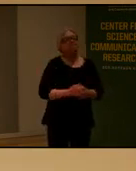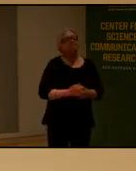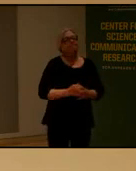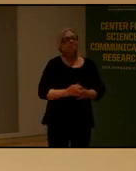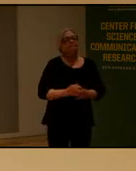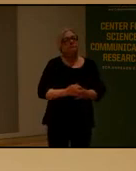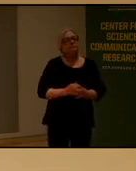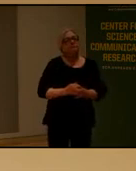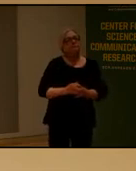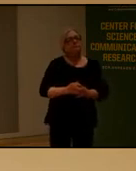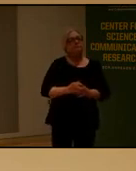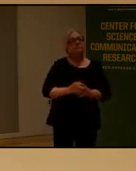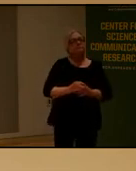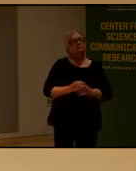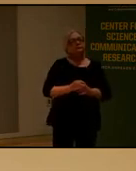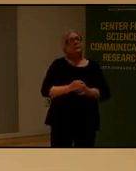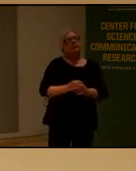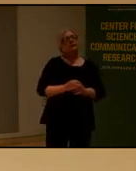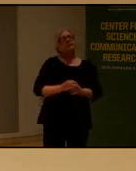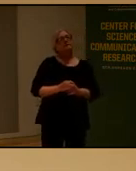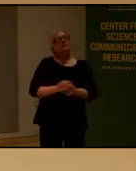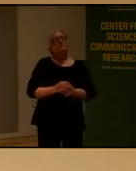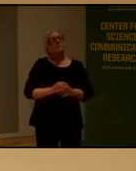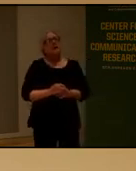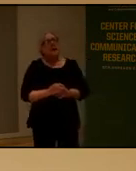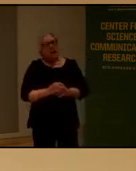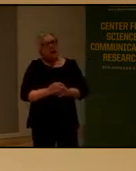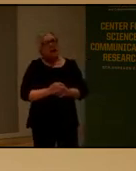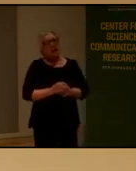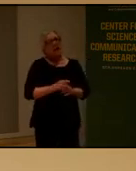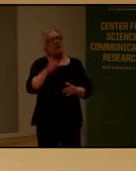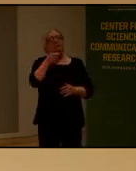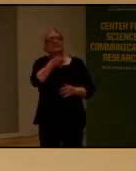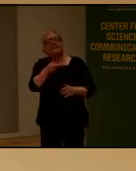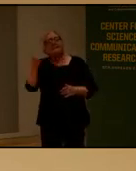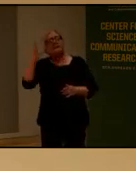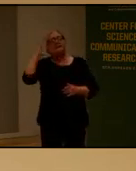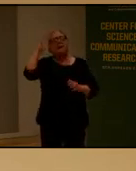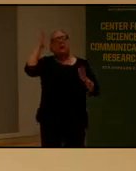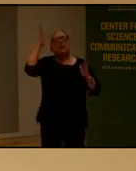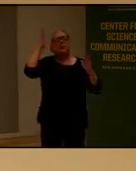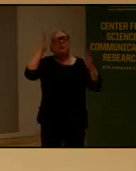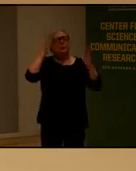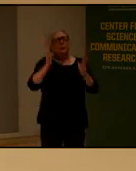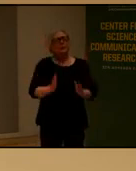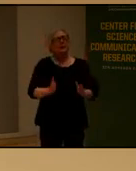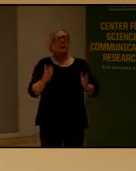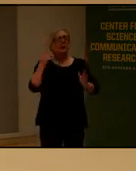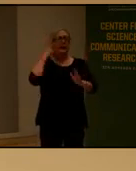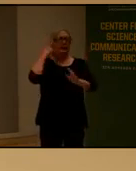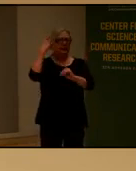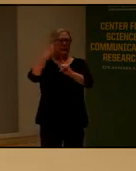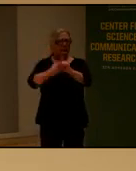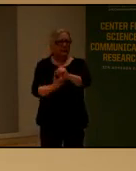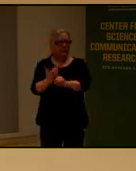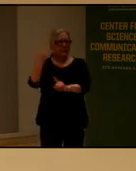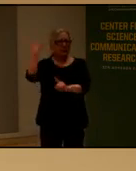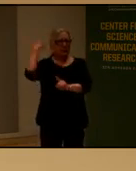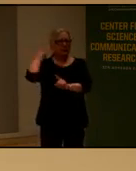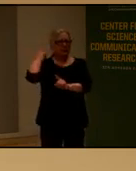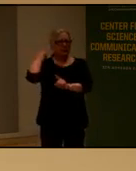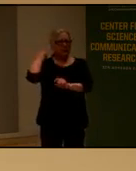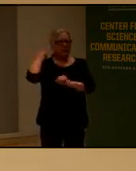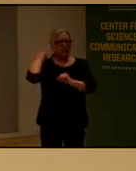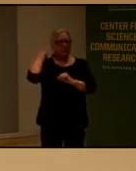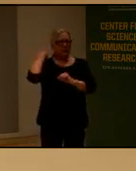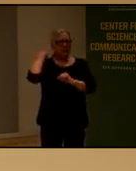I'm upset because several presenters, I think maybe a month ago, seem to